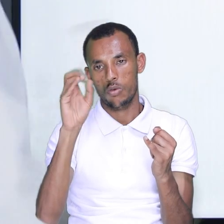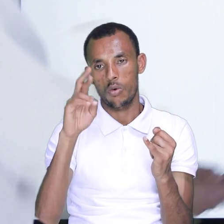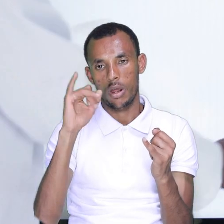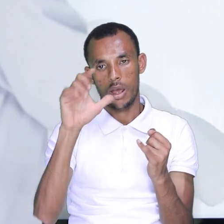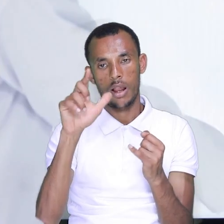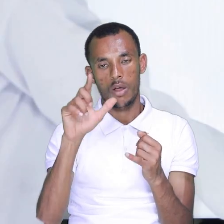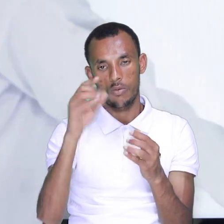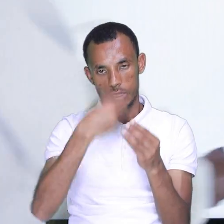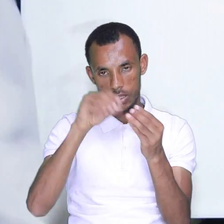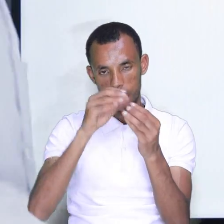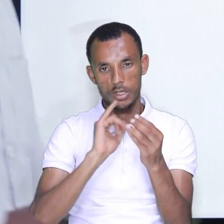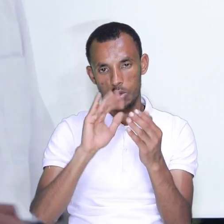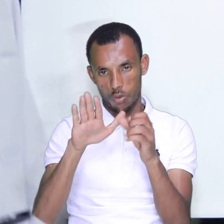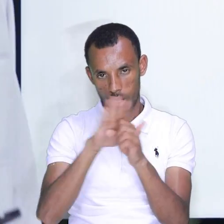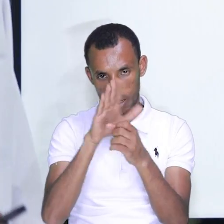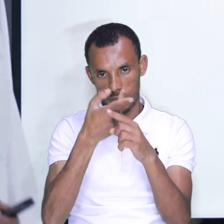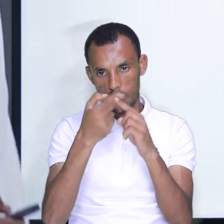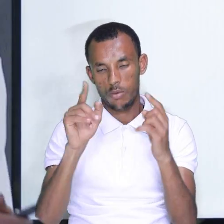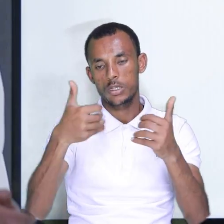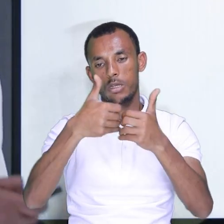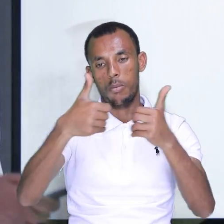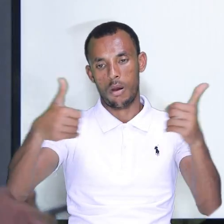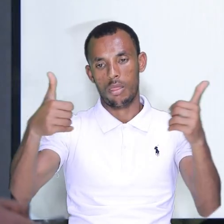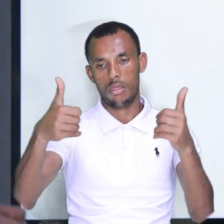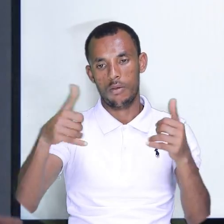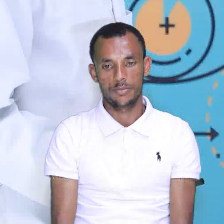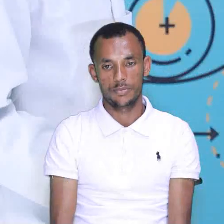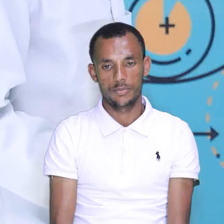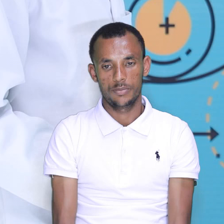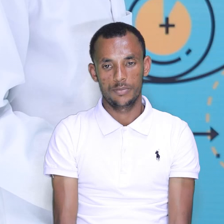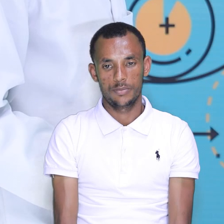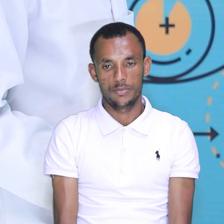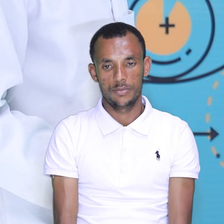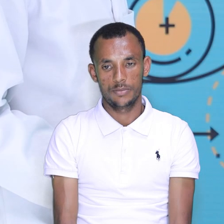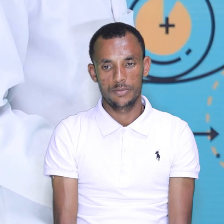totally different from the sum of the separate factorials.